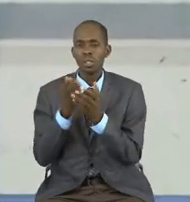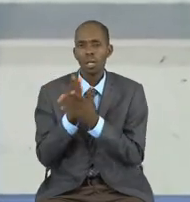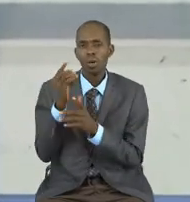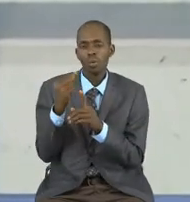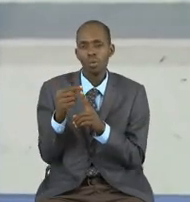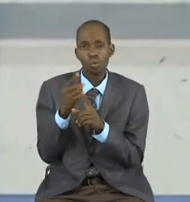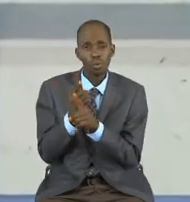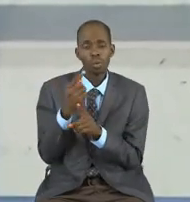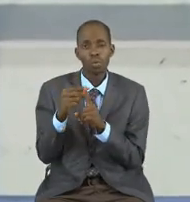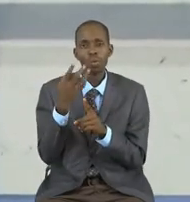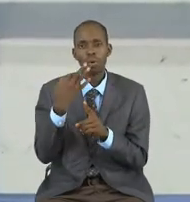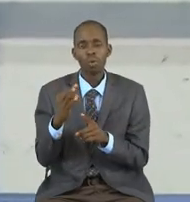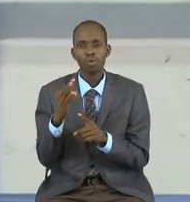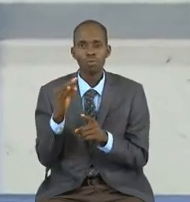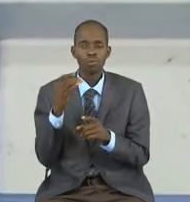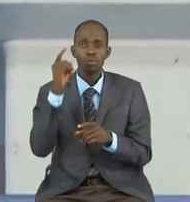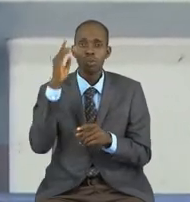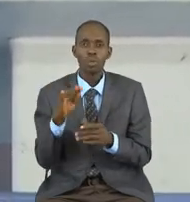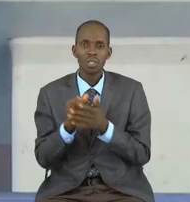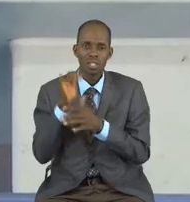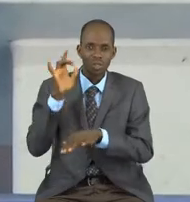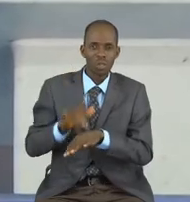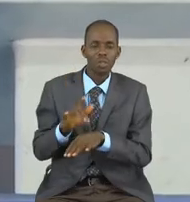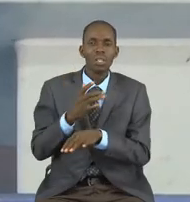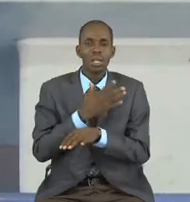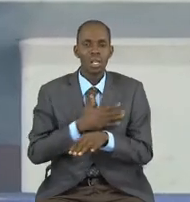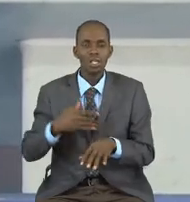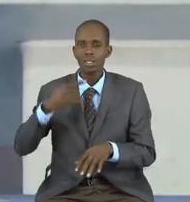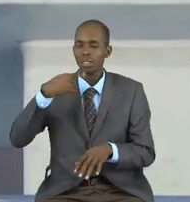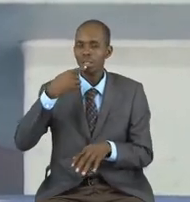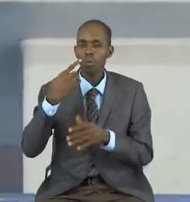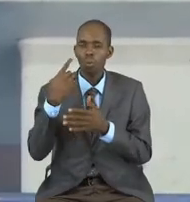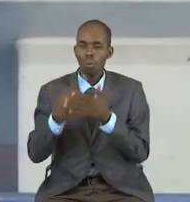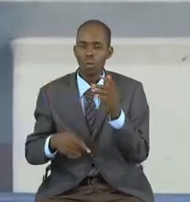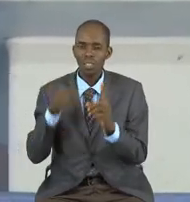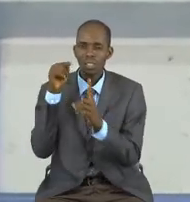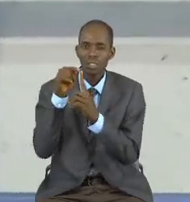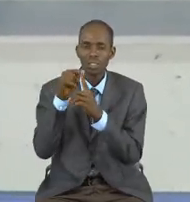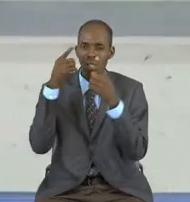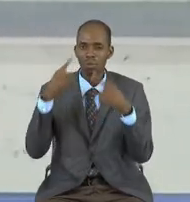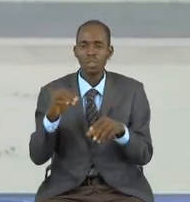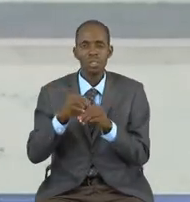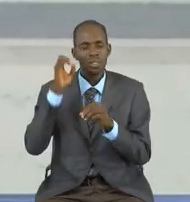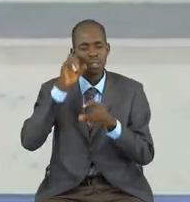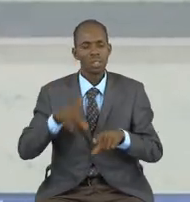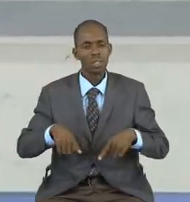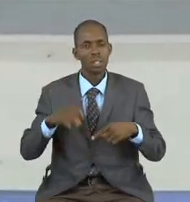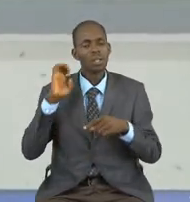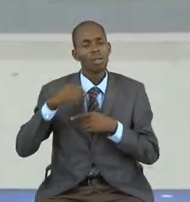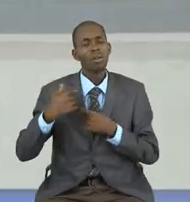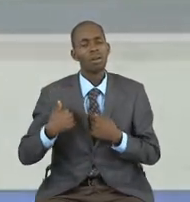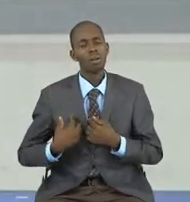of something exactly happening in his life. He breaks down, he confesses his